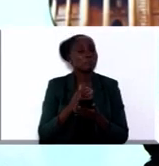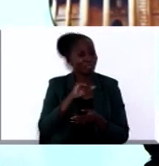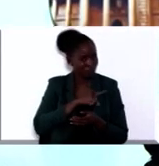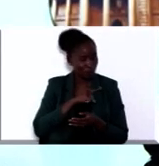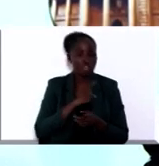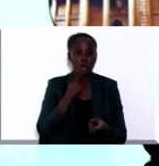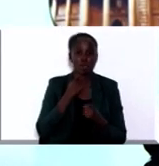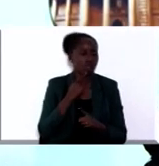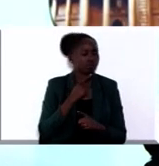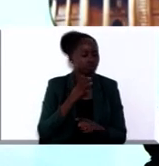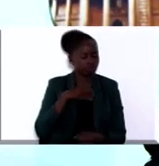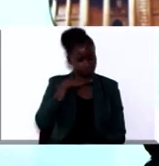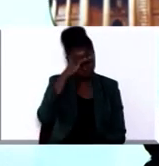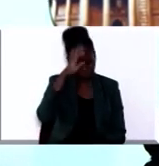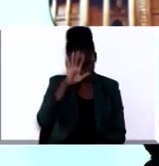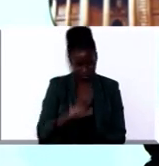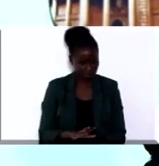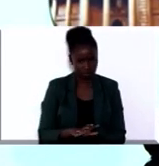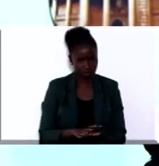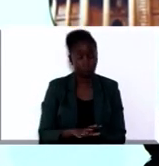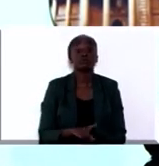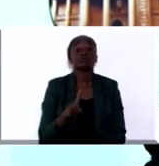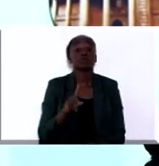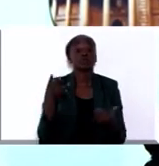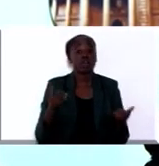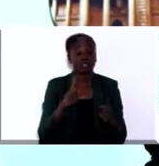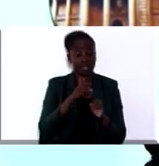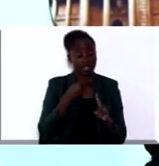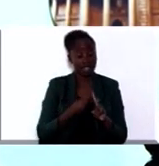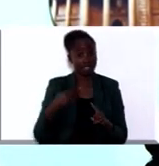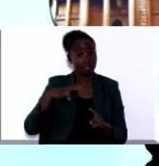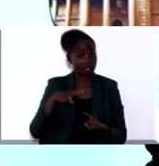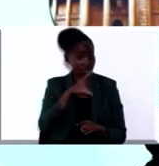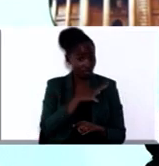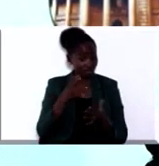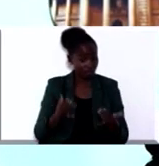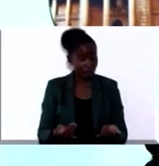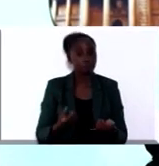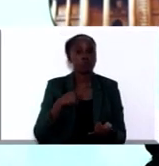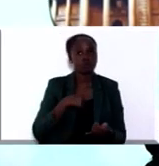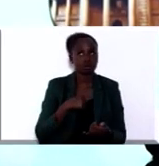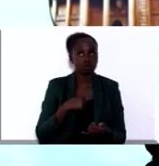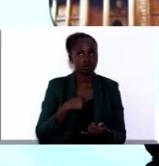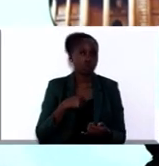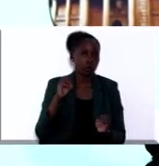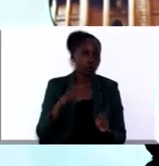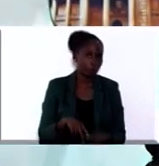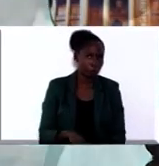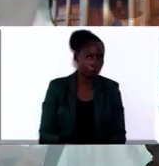now this is too much. As the Executive Council, we are making, okay,